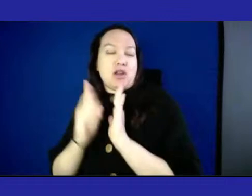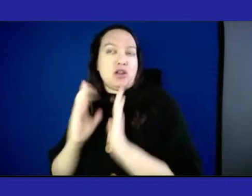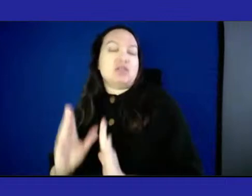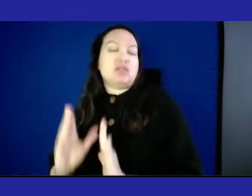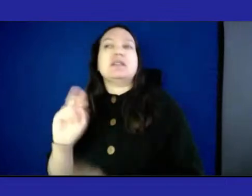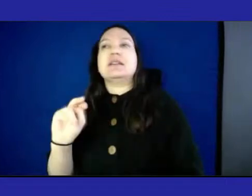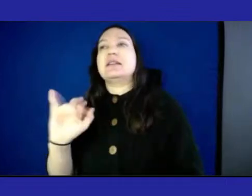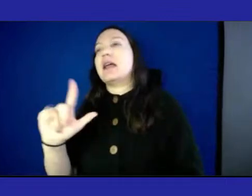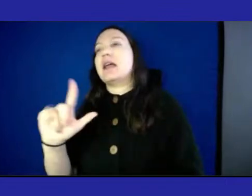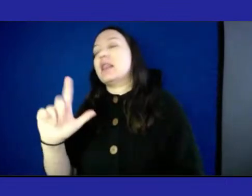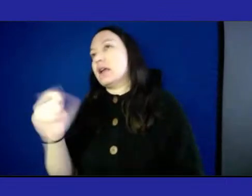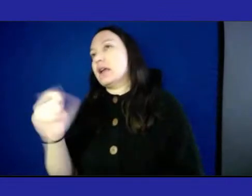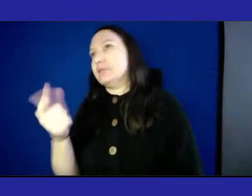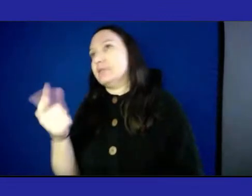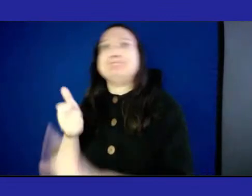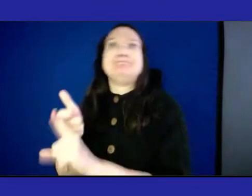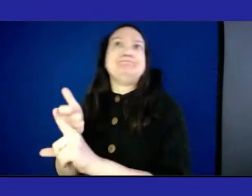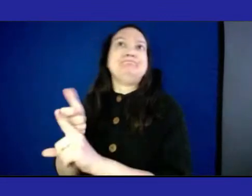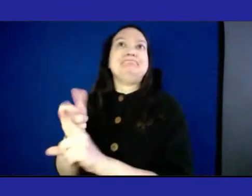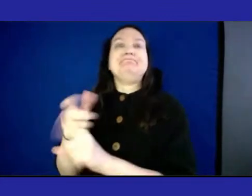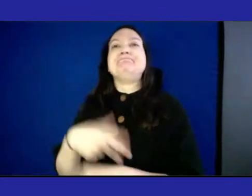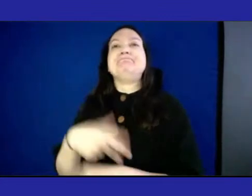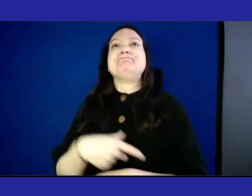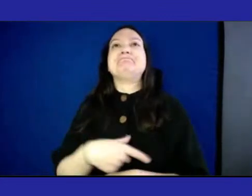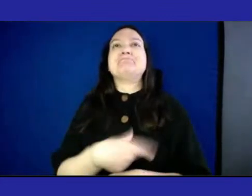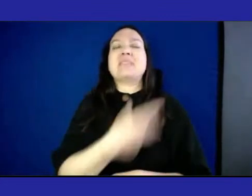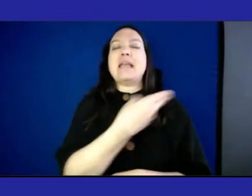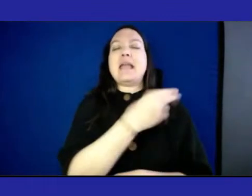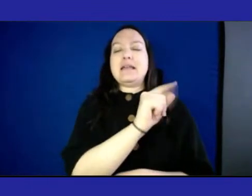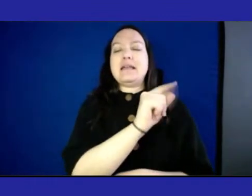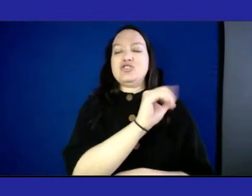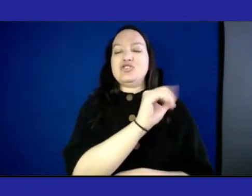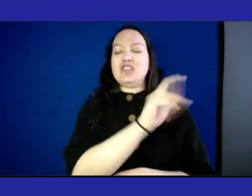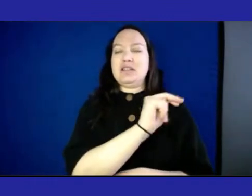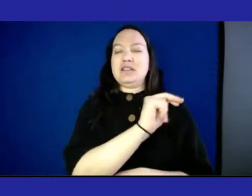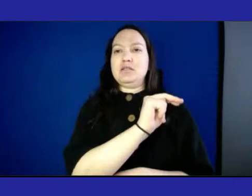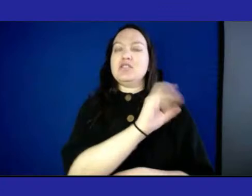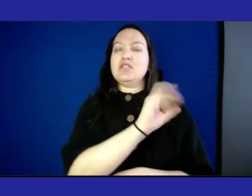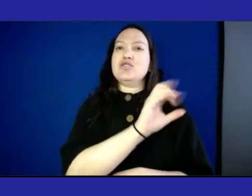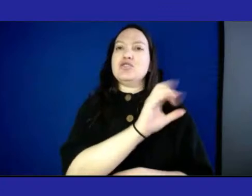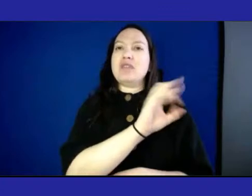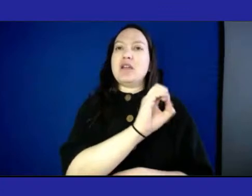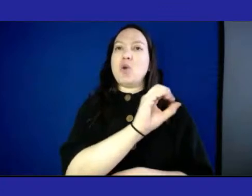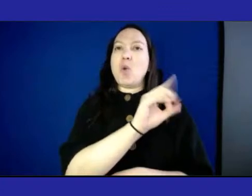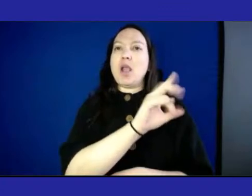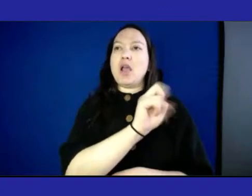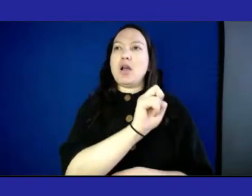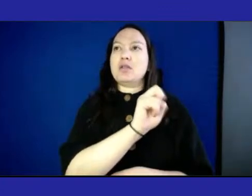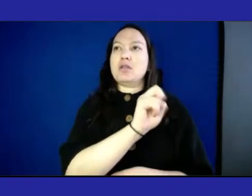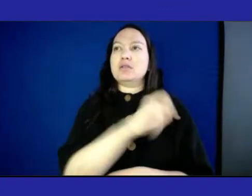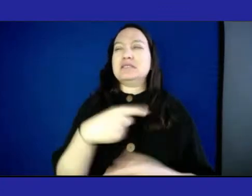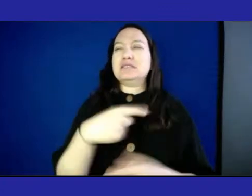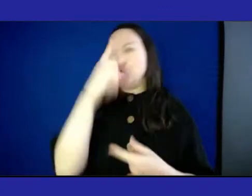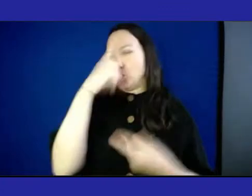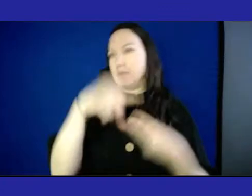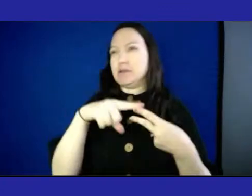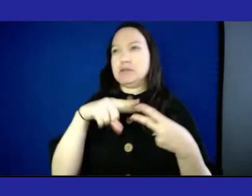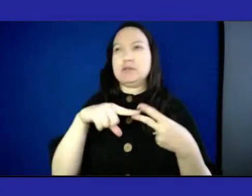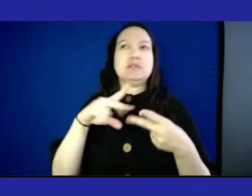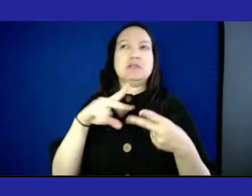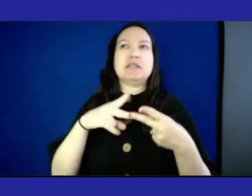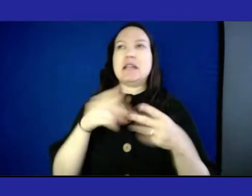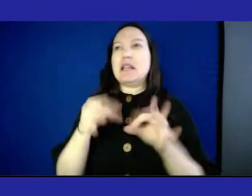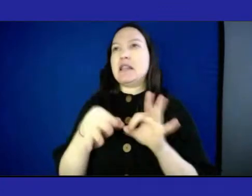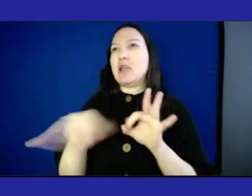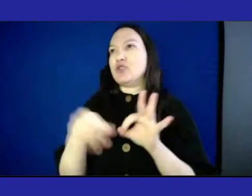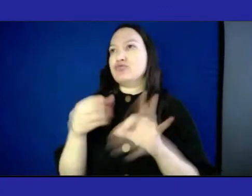two, Haitian Creole speaking. I don't know about the secondary languages for the rest of